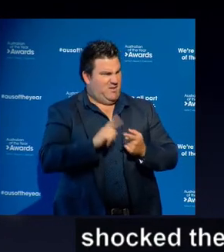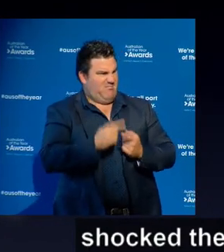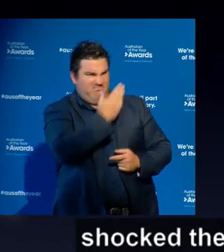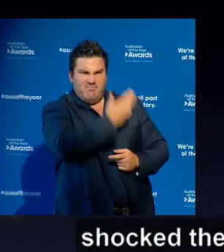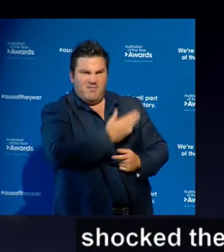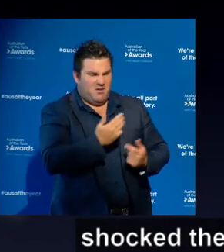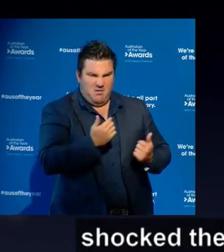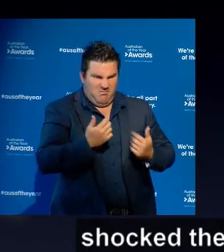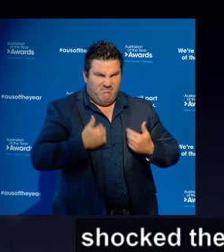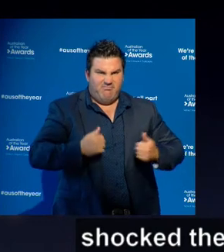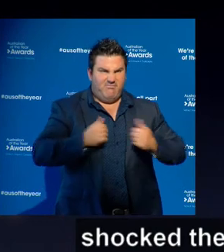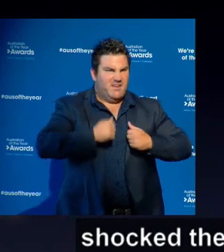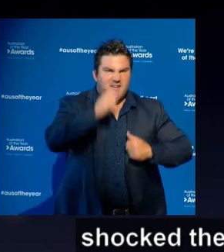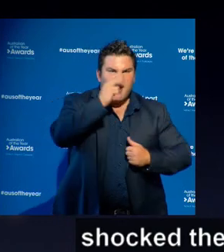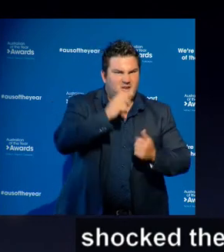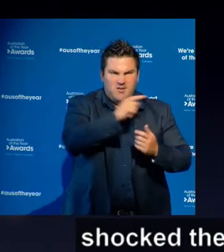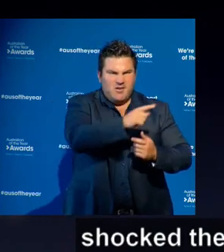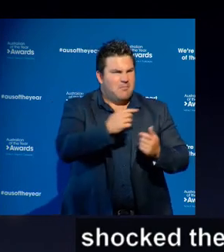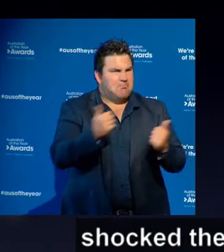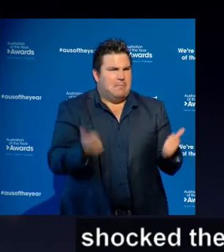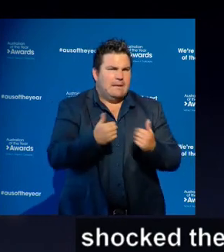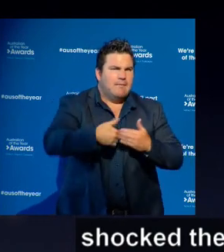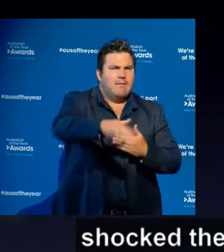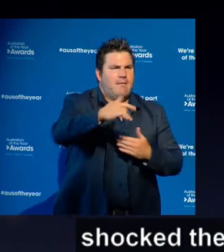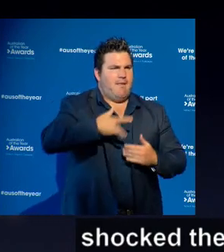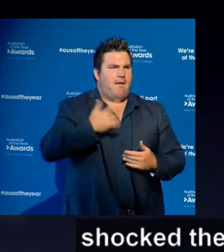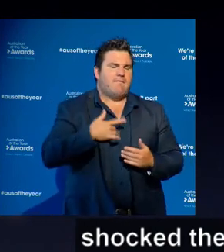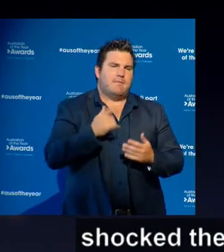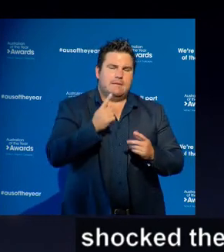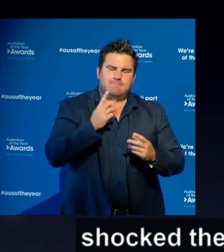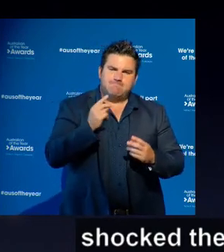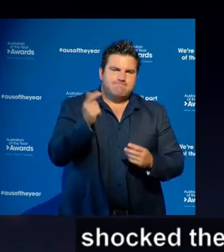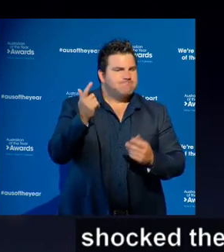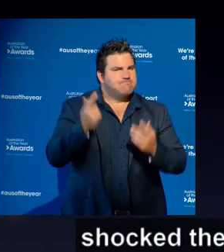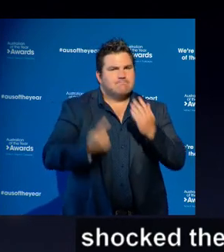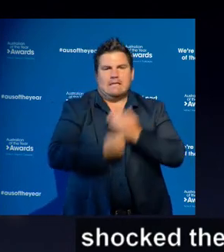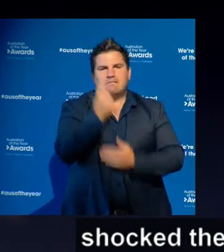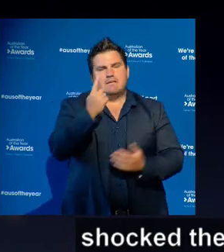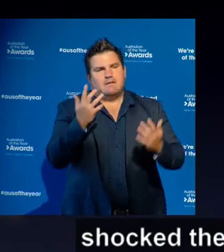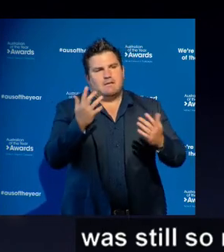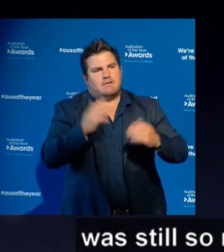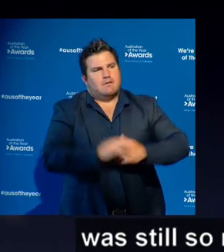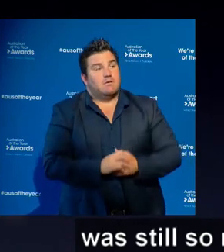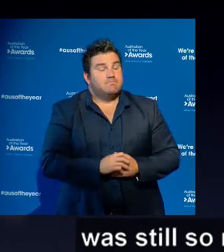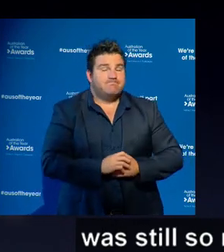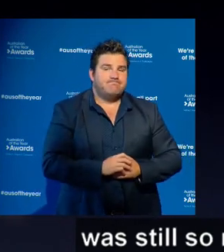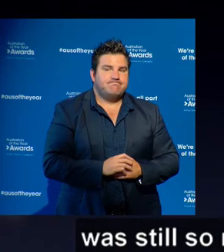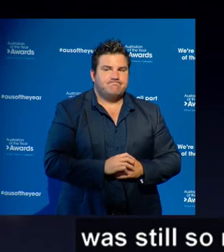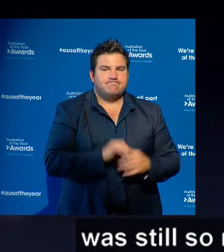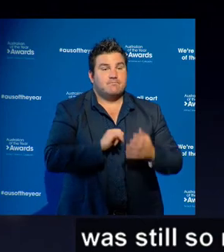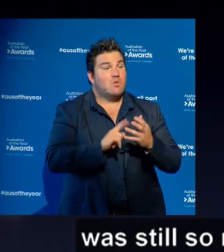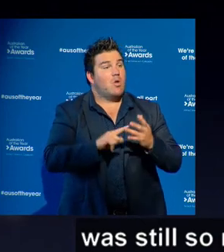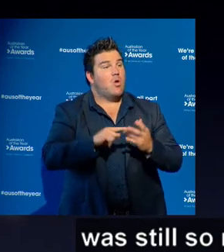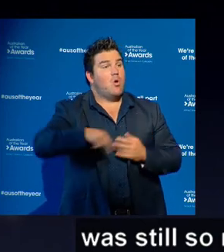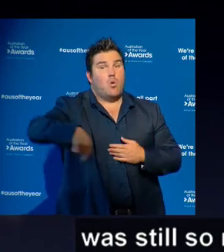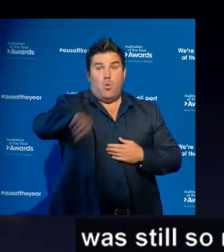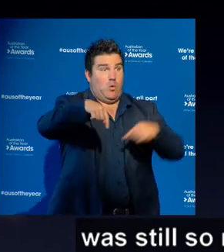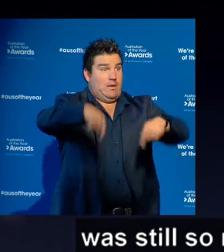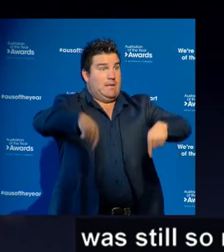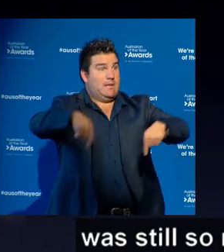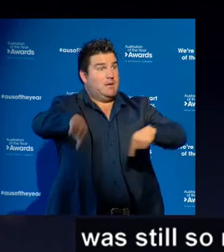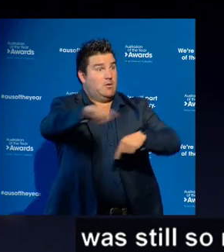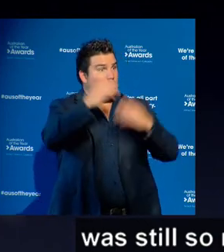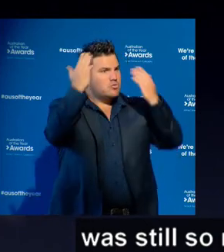give. Our performer tonight, Ruth O'Brien, greatly admired Sue and everything that she stood